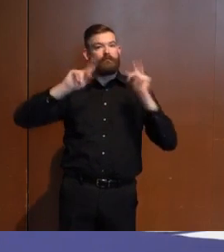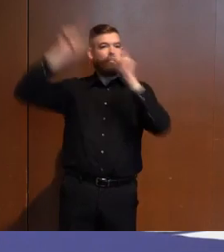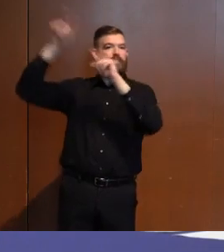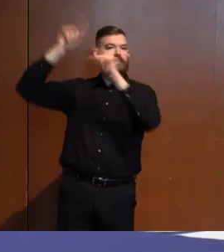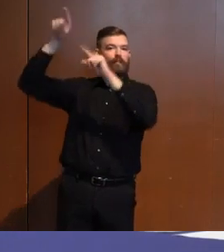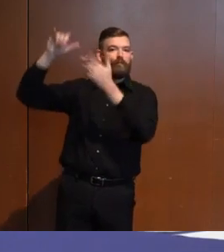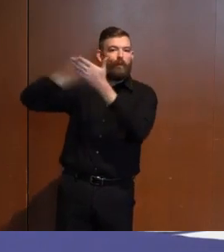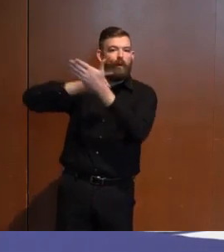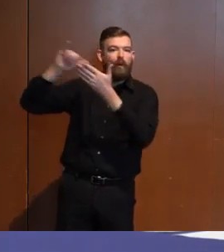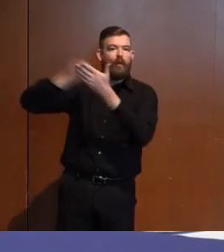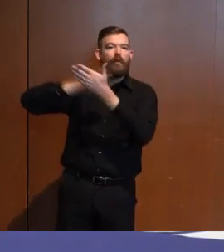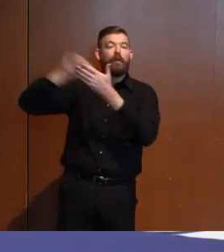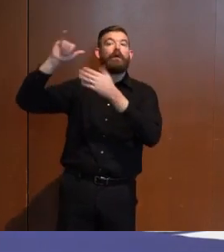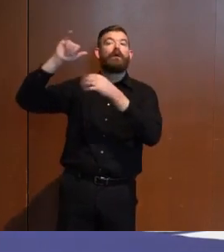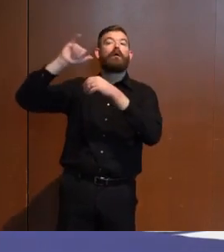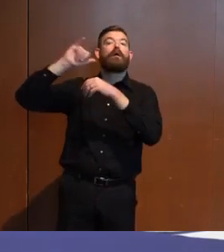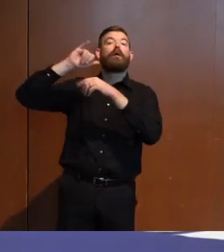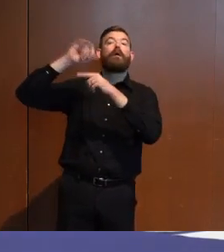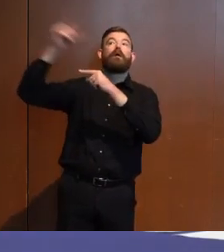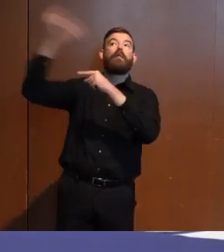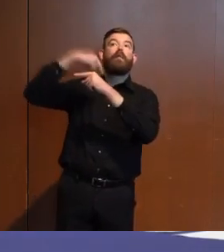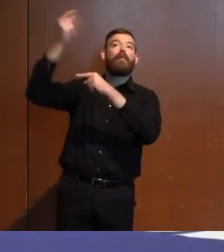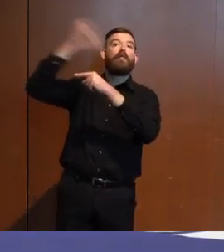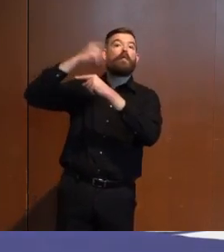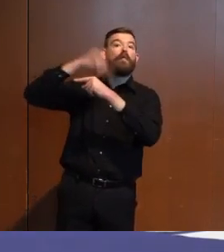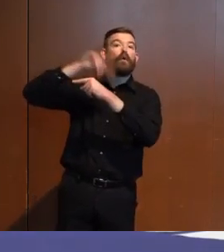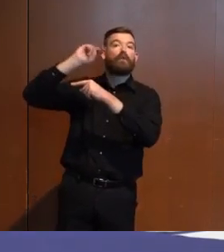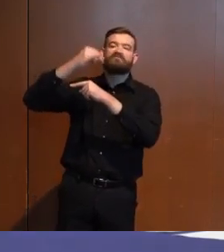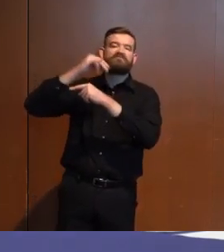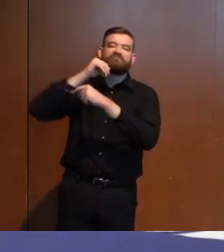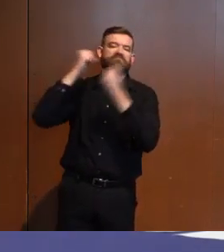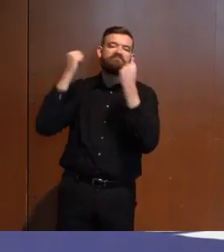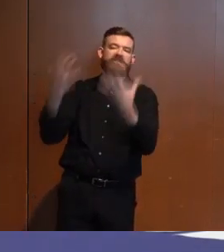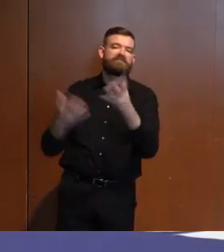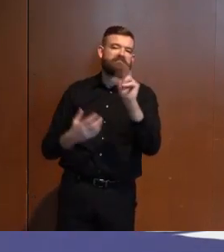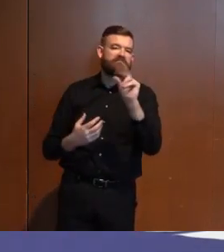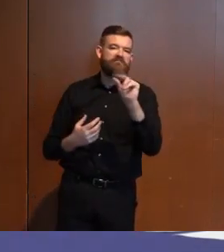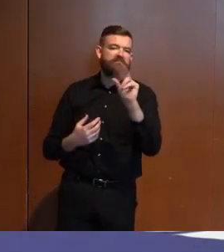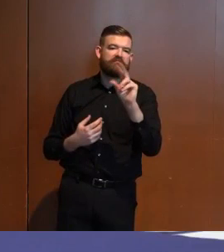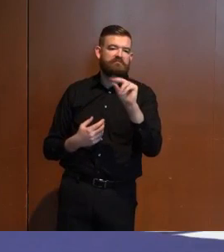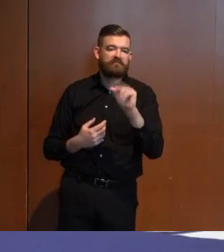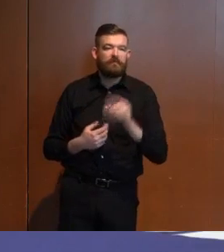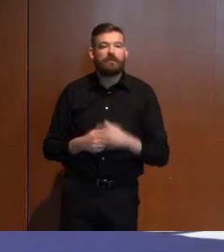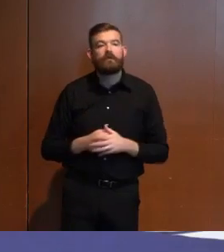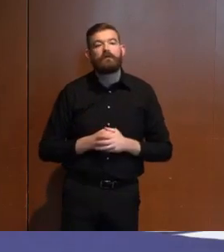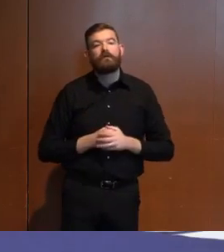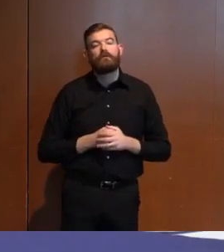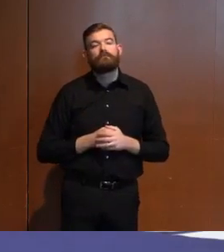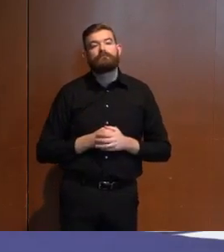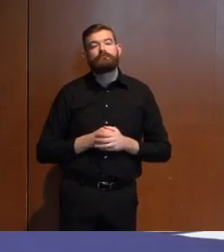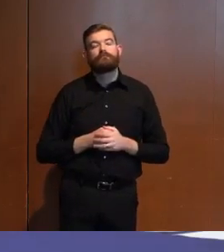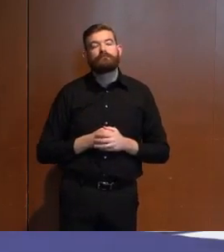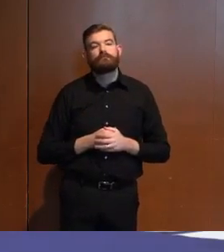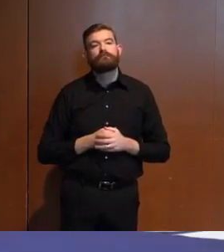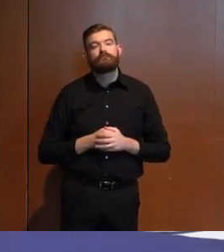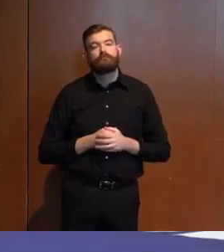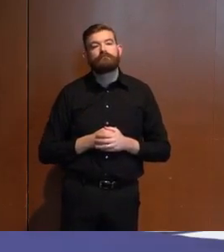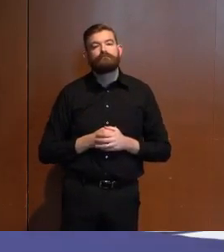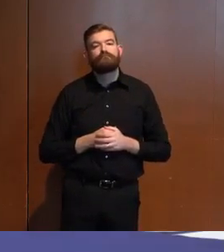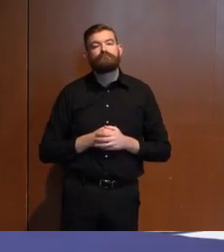Now, that includes the within-state piece, but it also is a proxy. We got, to